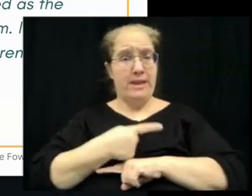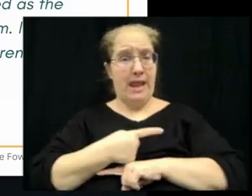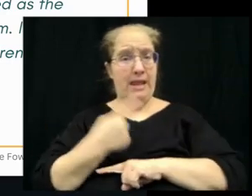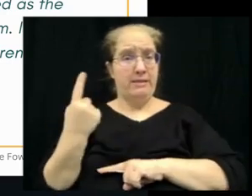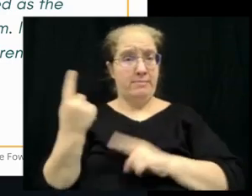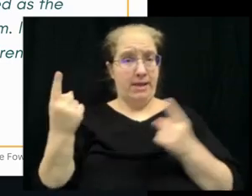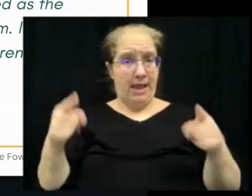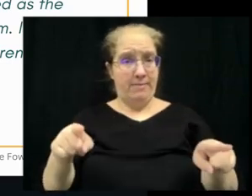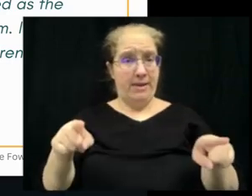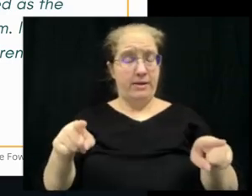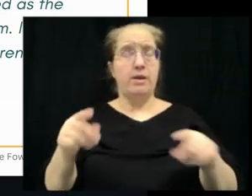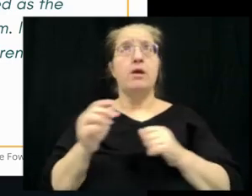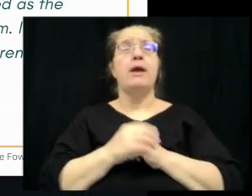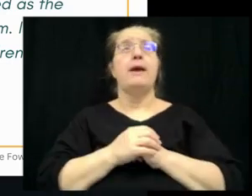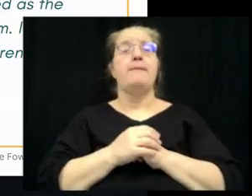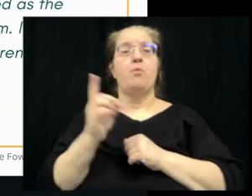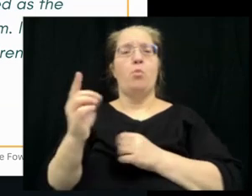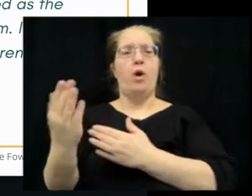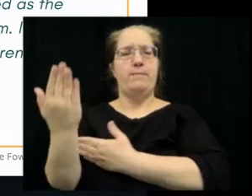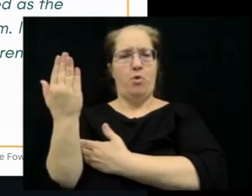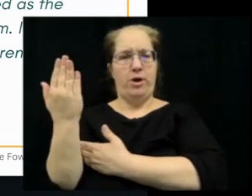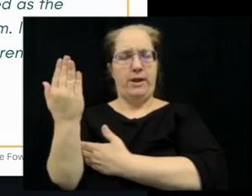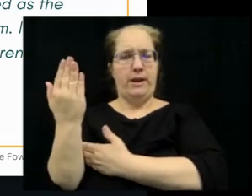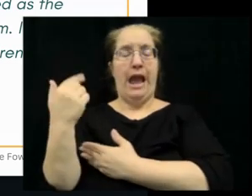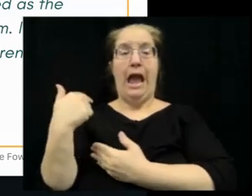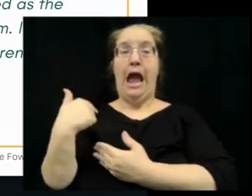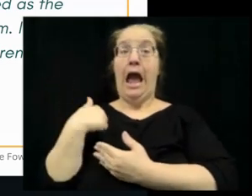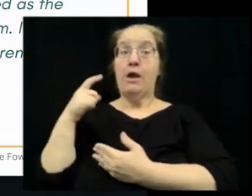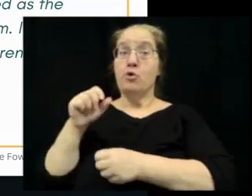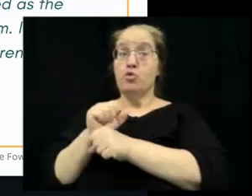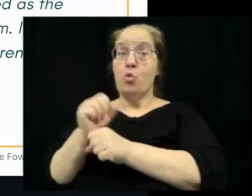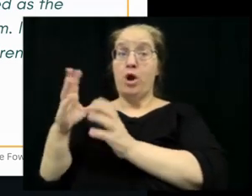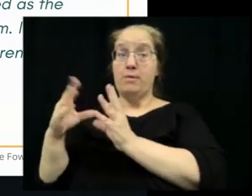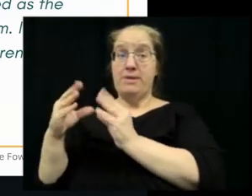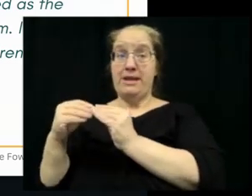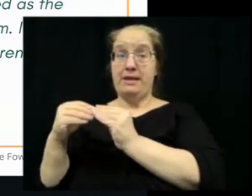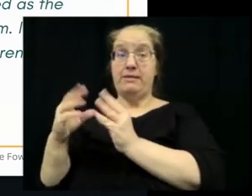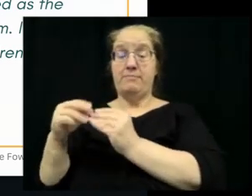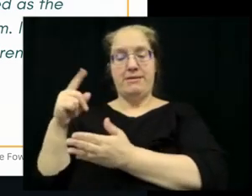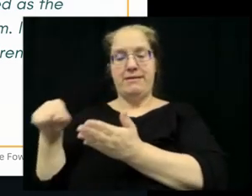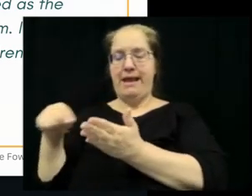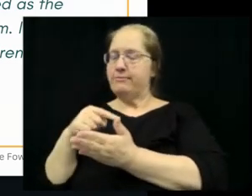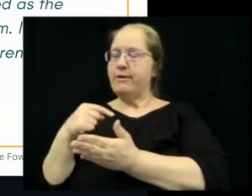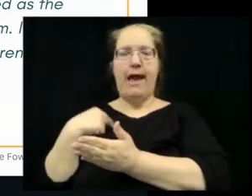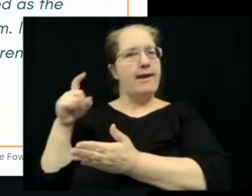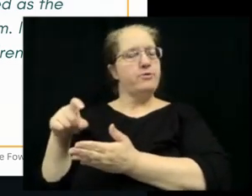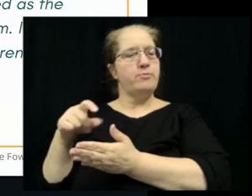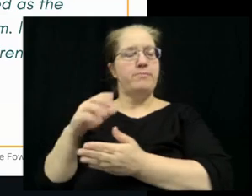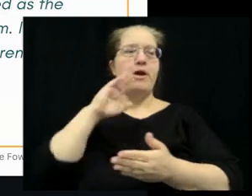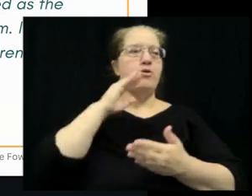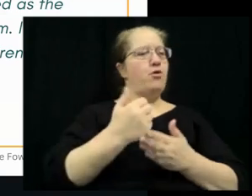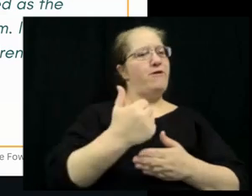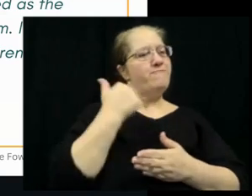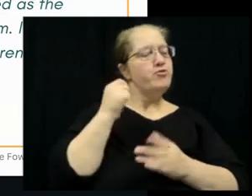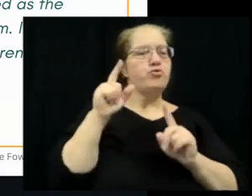it was a morning. I had canceled a meeting that I had to have because my daughter was refusing to go to school and I was trying to get her